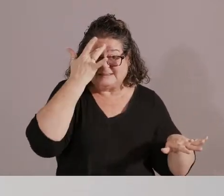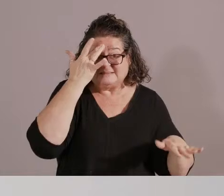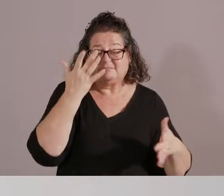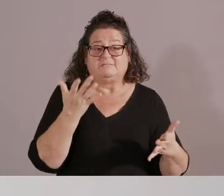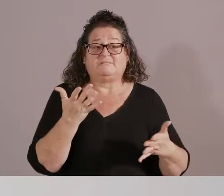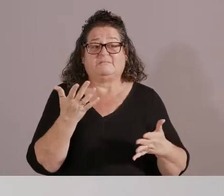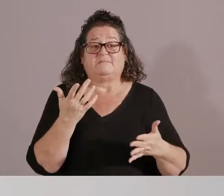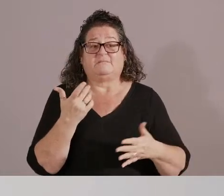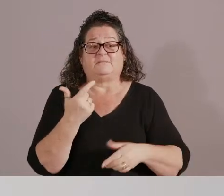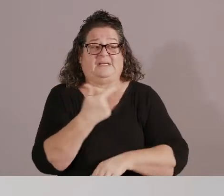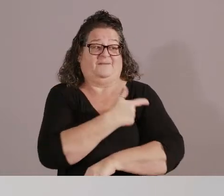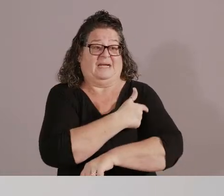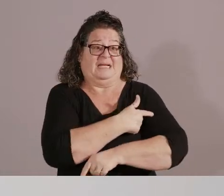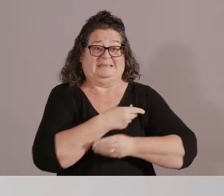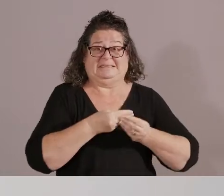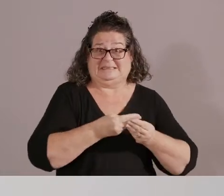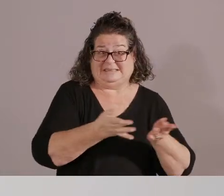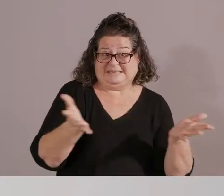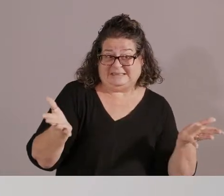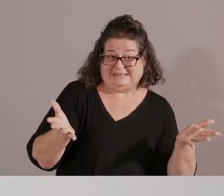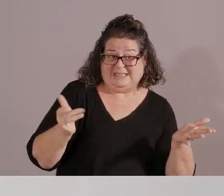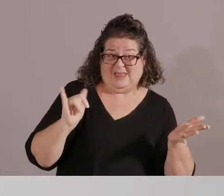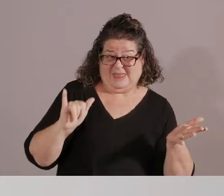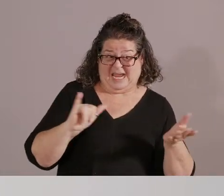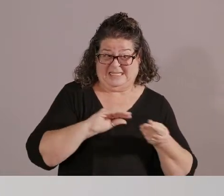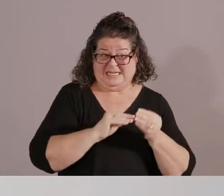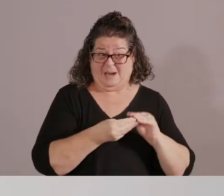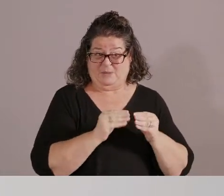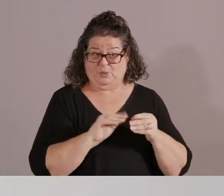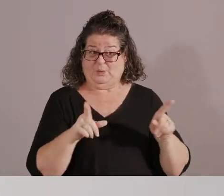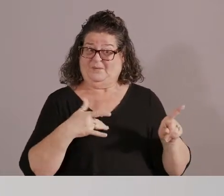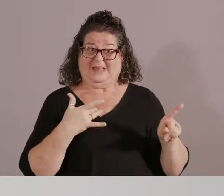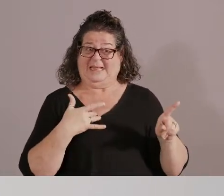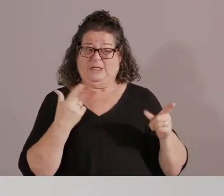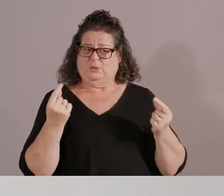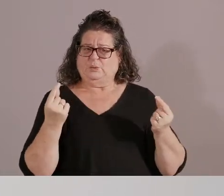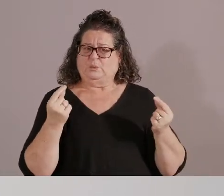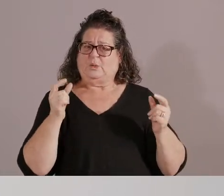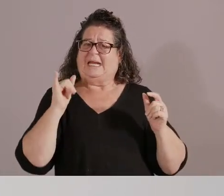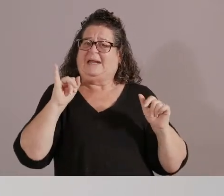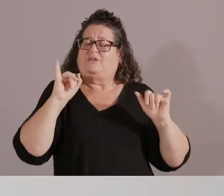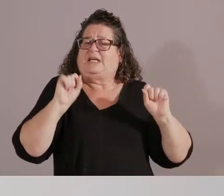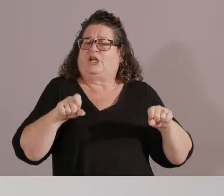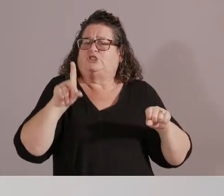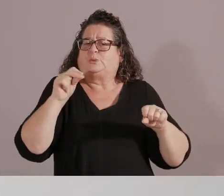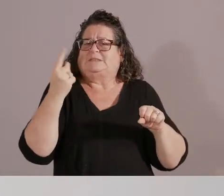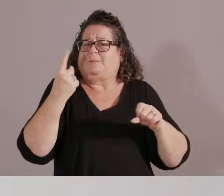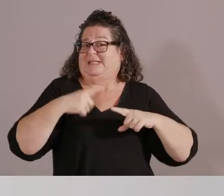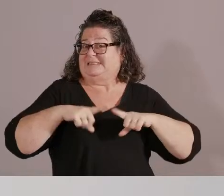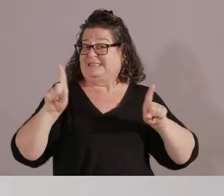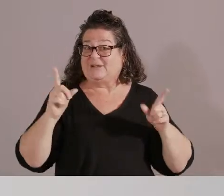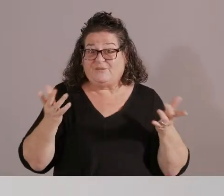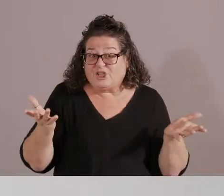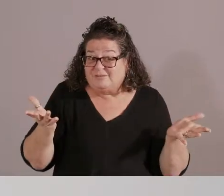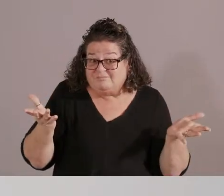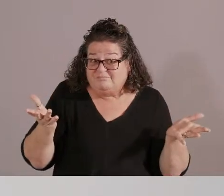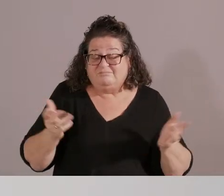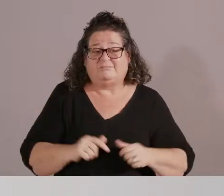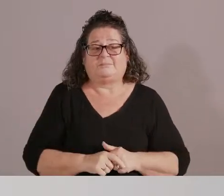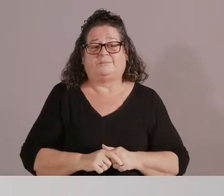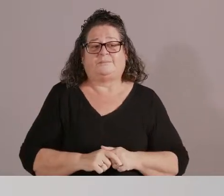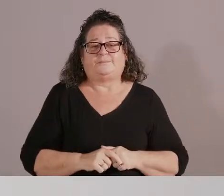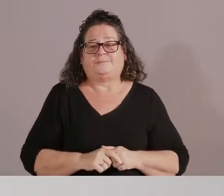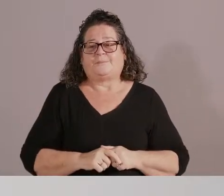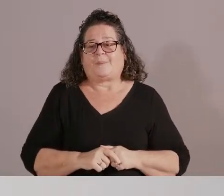any considerations being taken there? So, that's a really good point. And I think that part